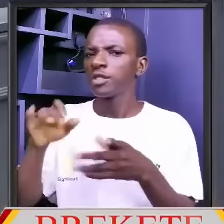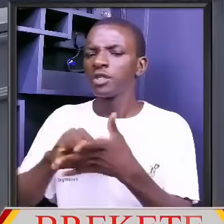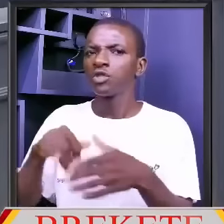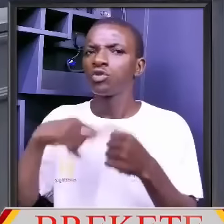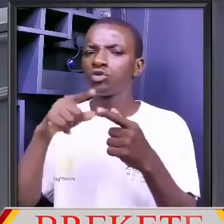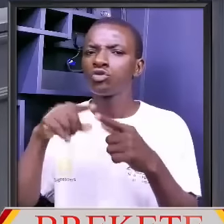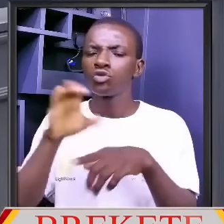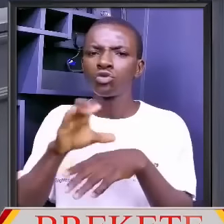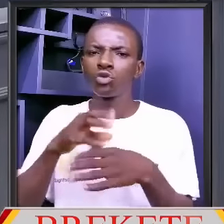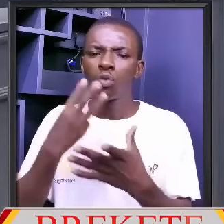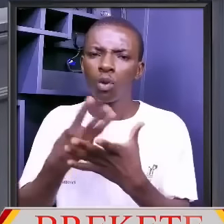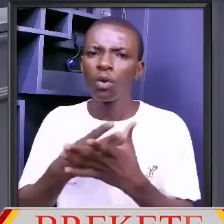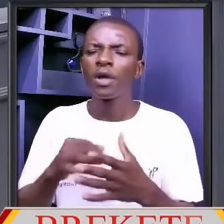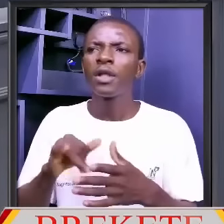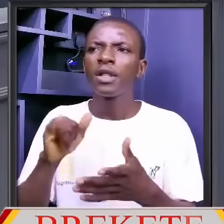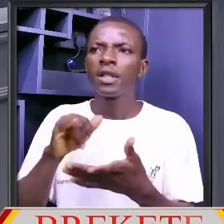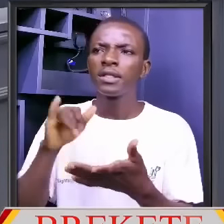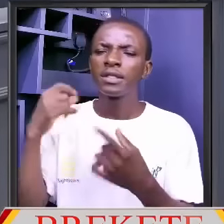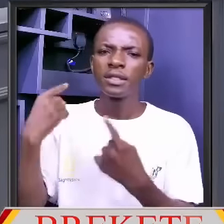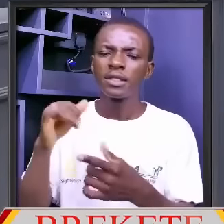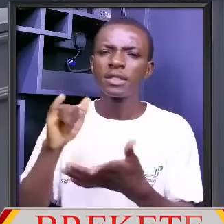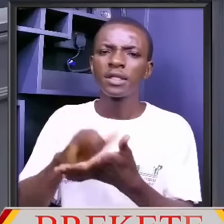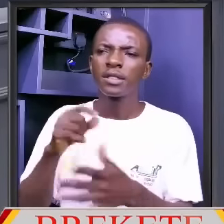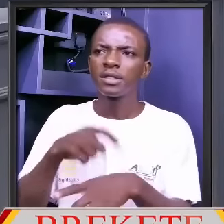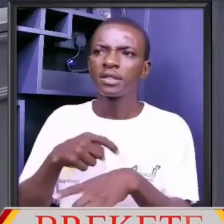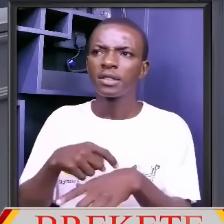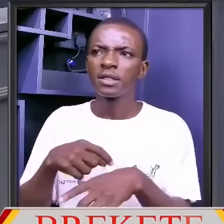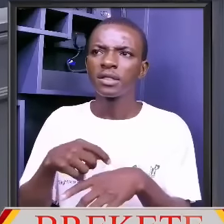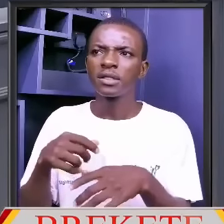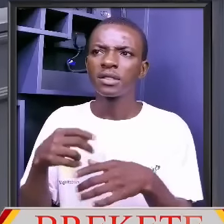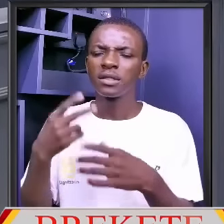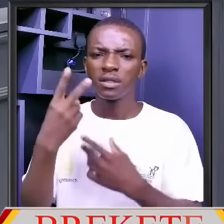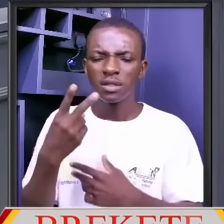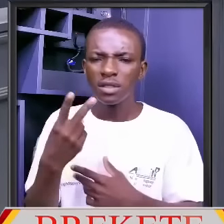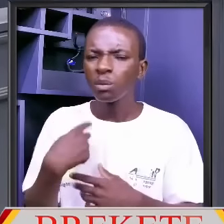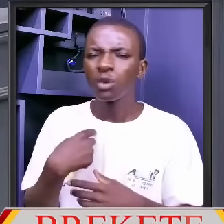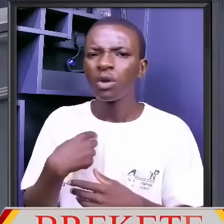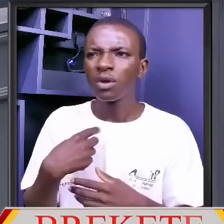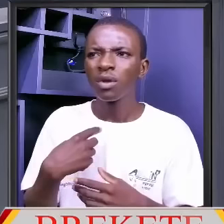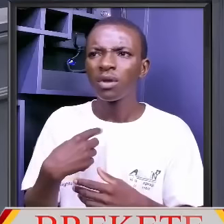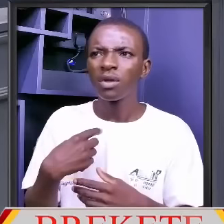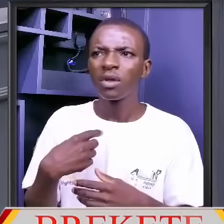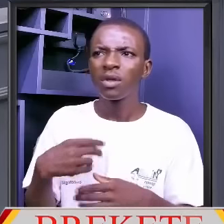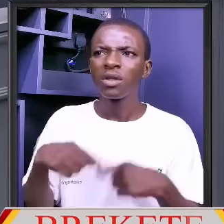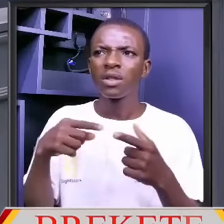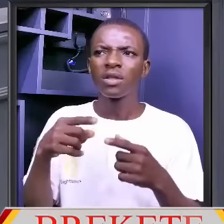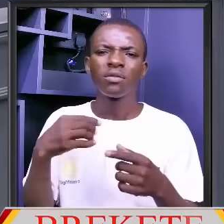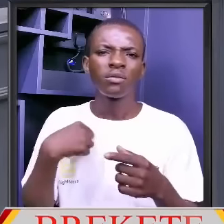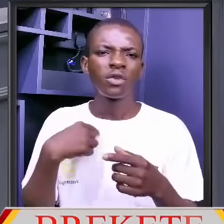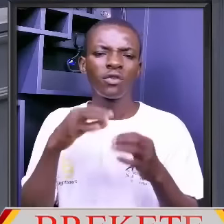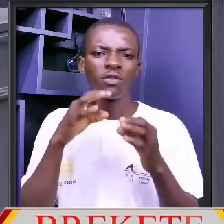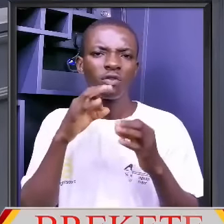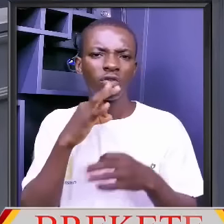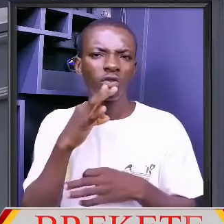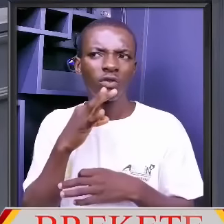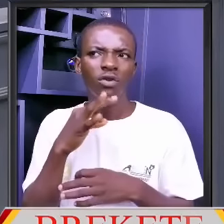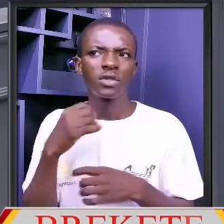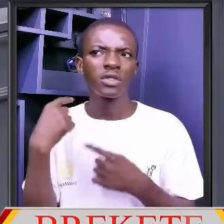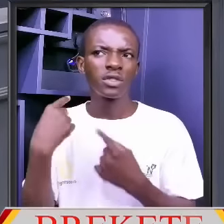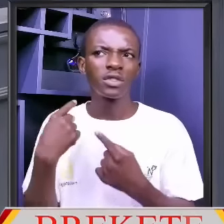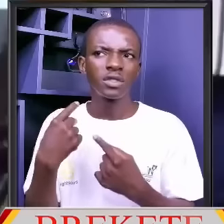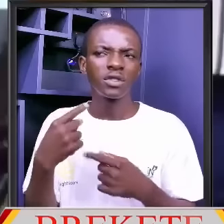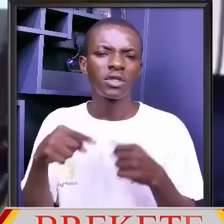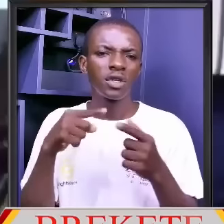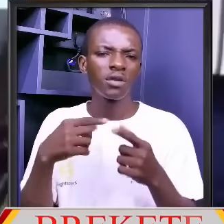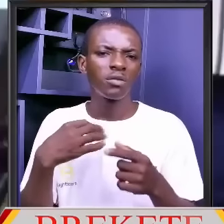come talk say since that time when come take come, now he come they look me, he come they give me food. Say and since when